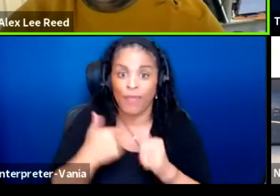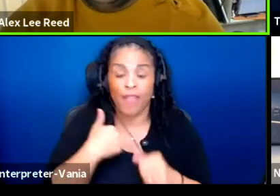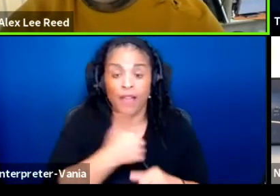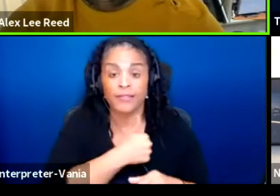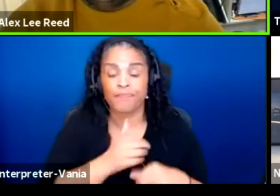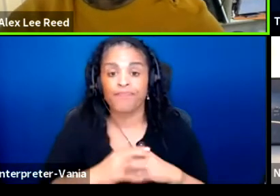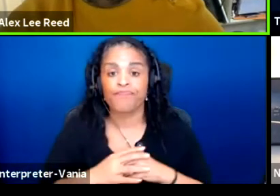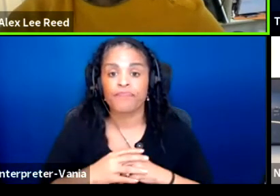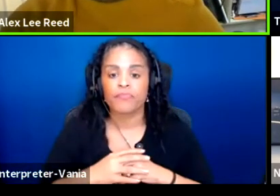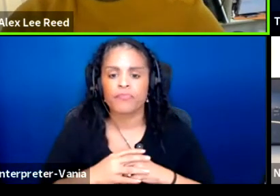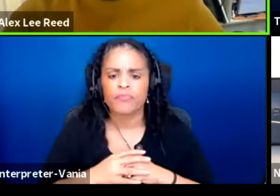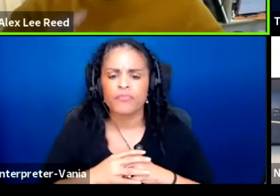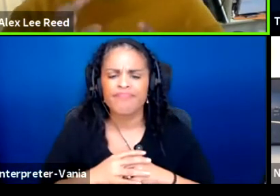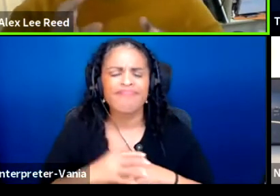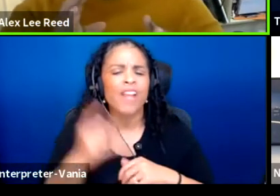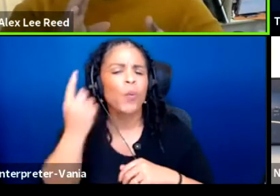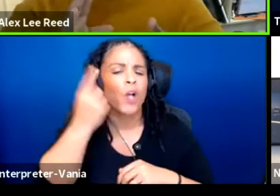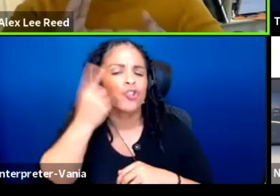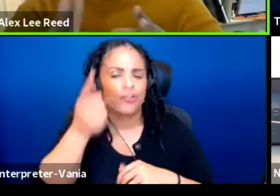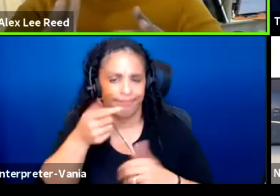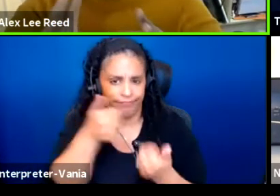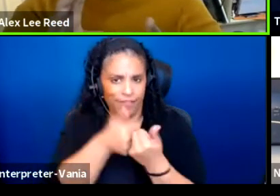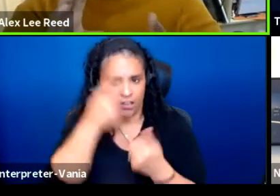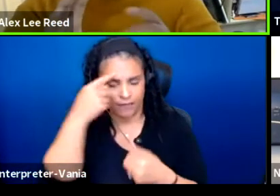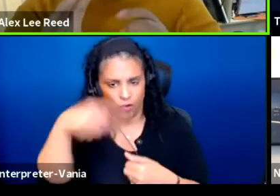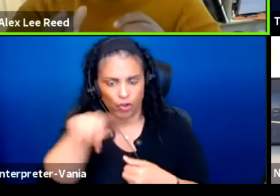you, here's a little challenge,